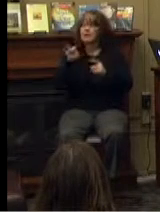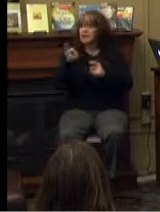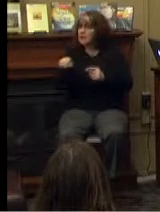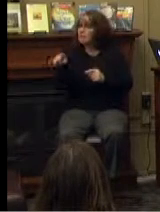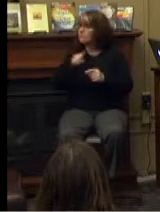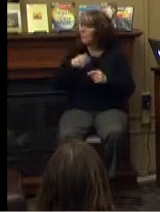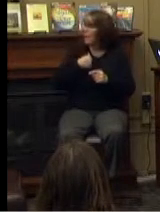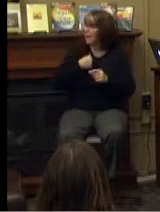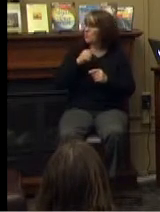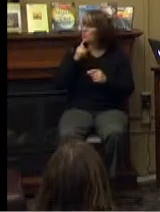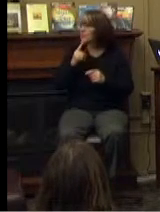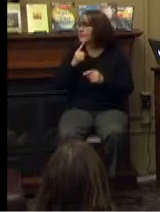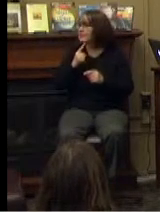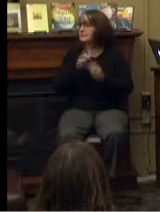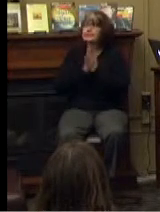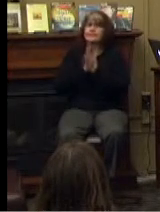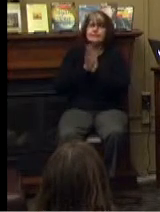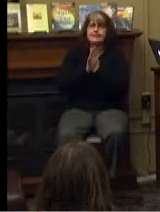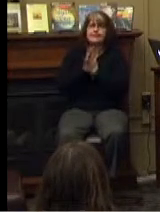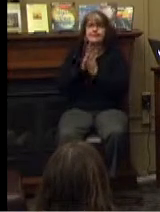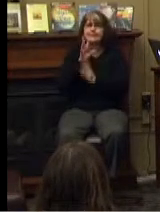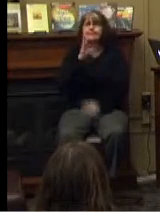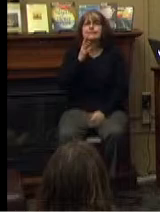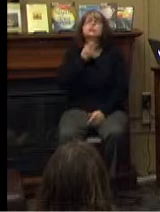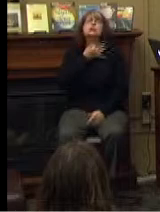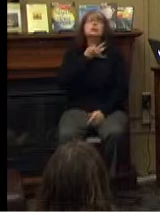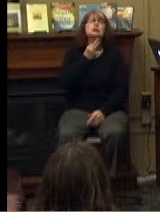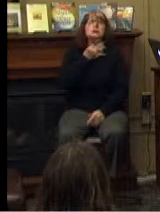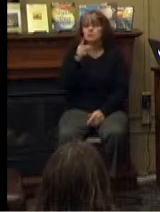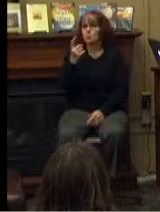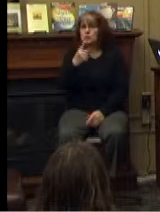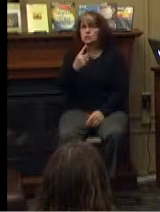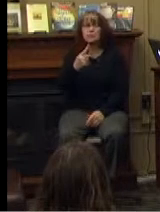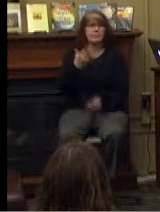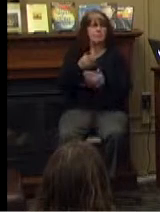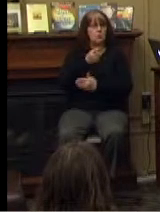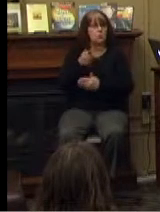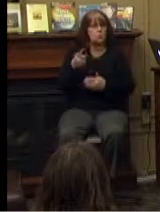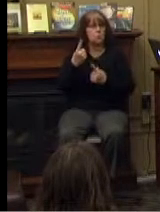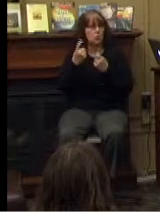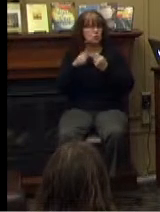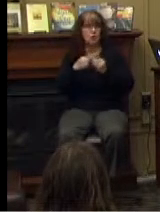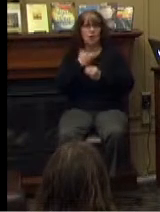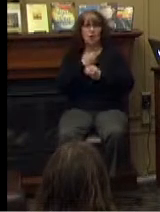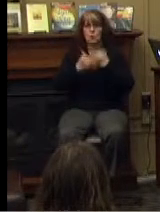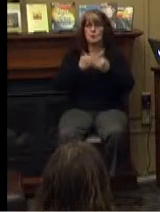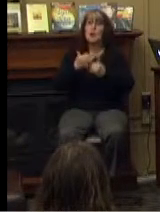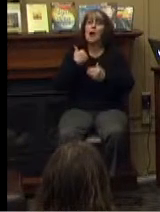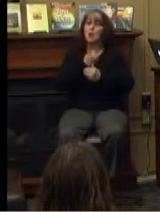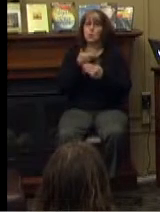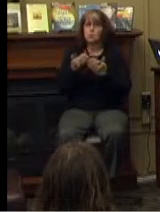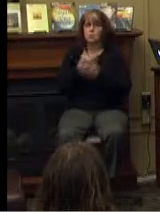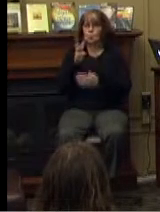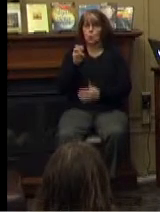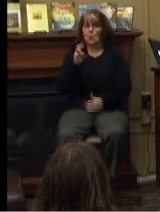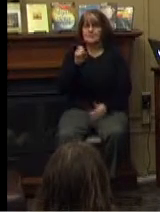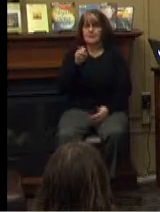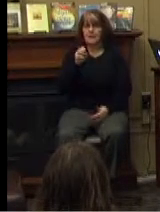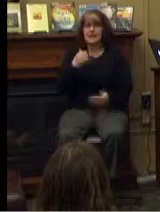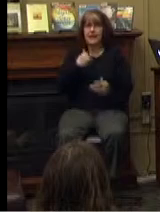burning questions? I know there's things about our processes. Our new website has a lot of information, but any questions,